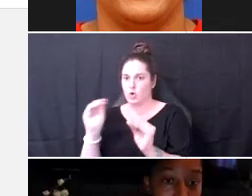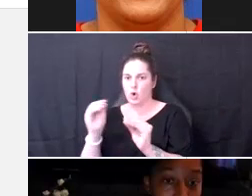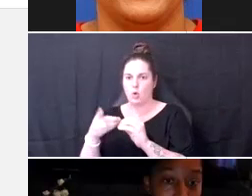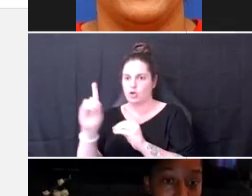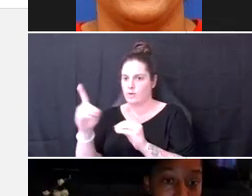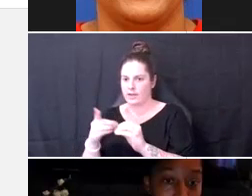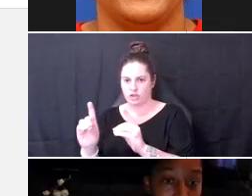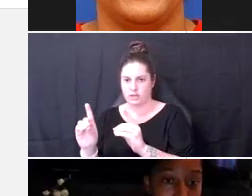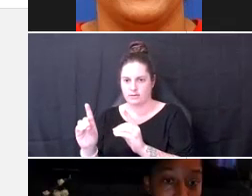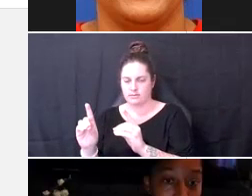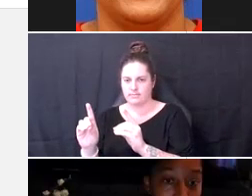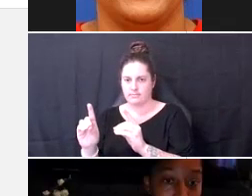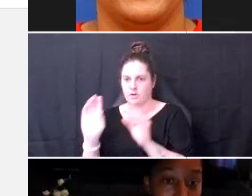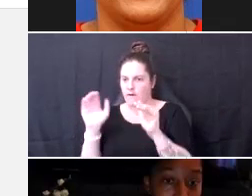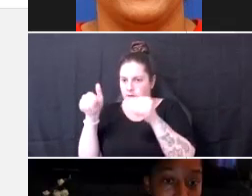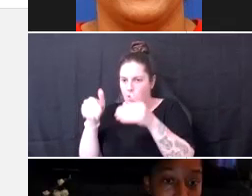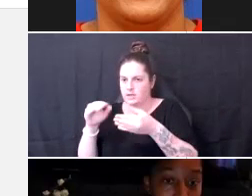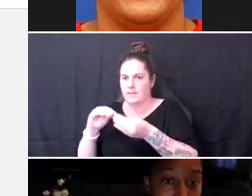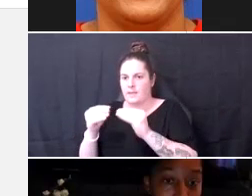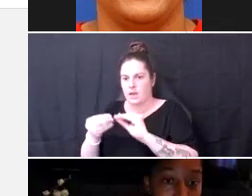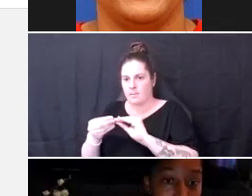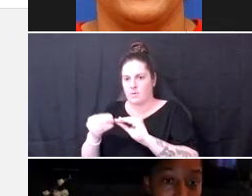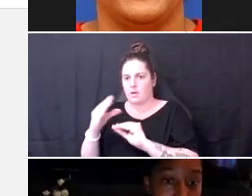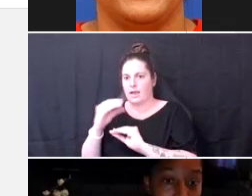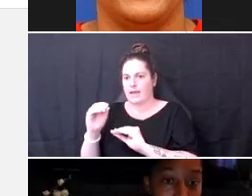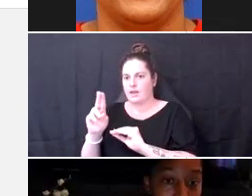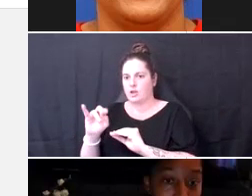on the number in the unit, right?